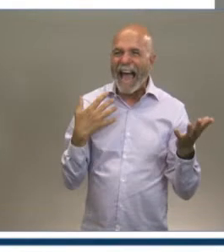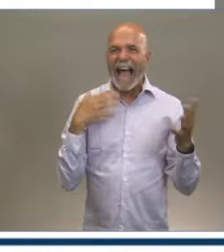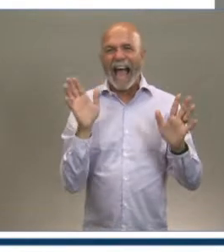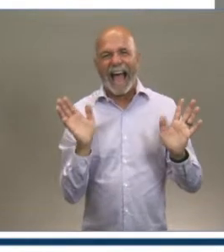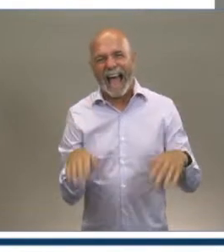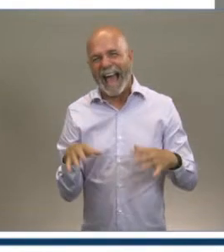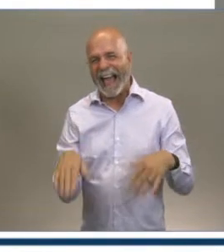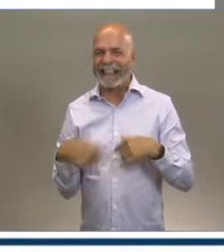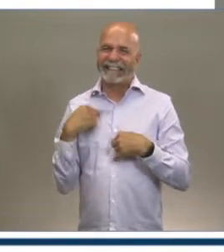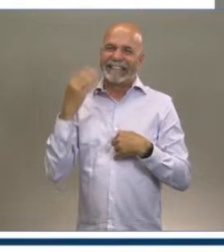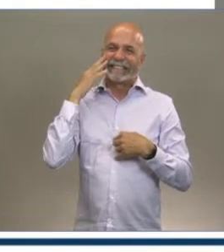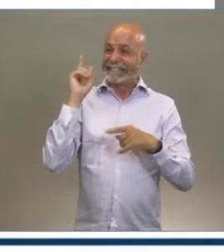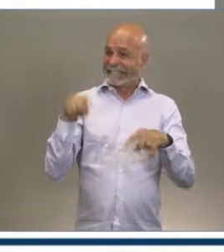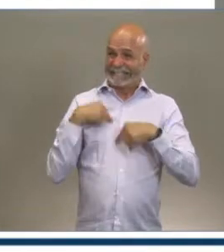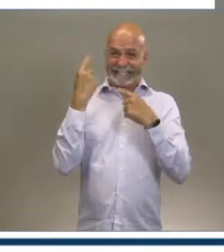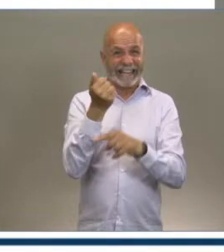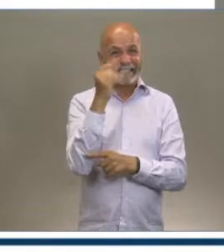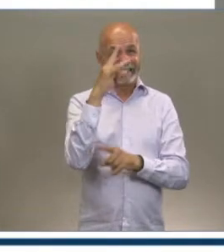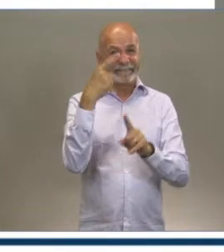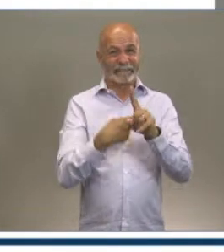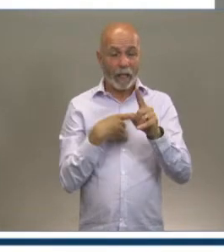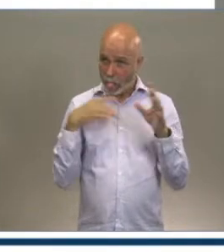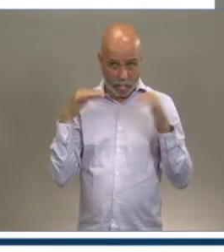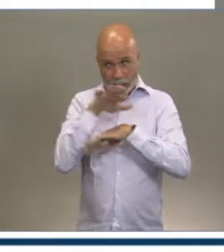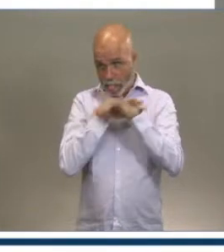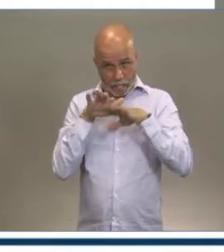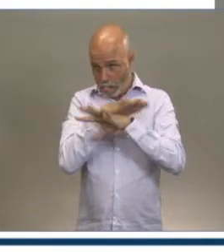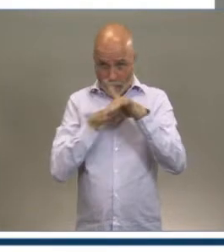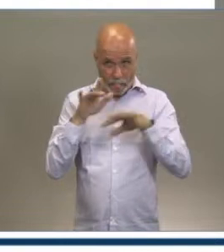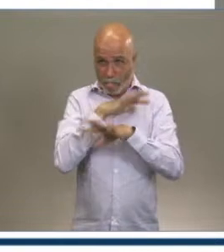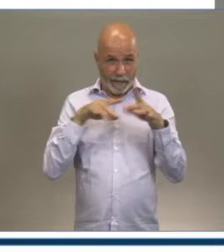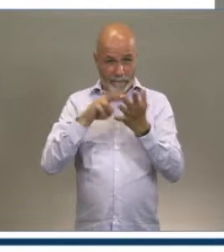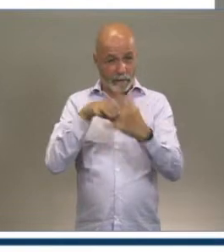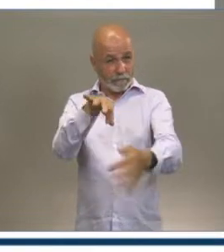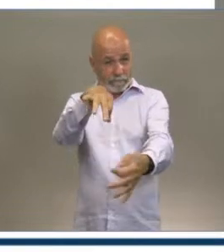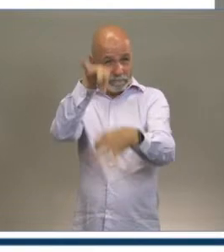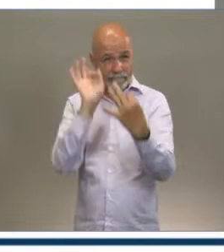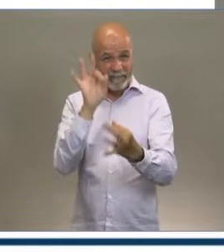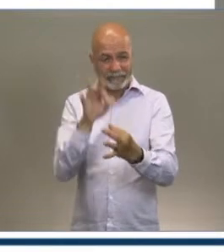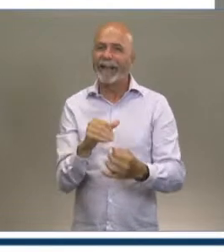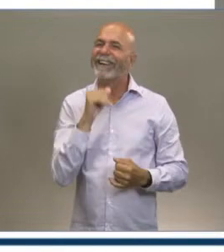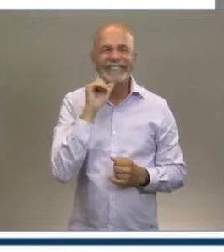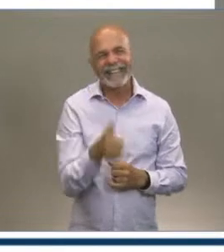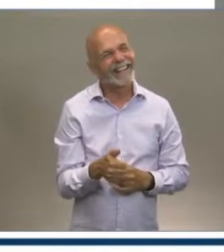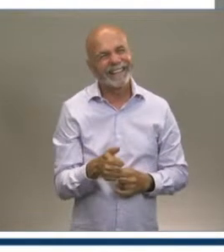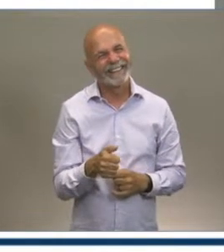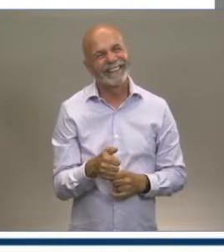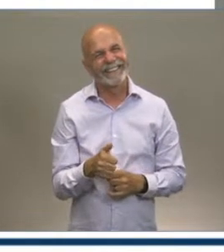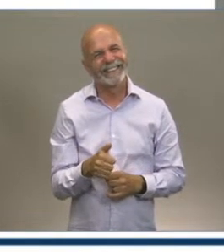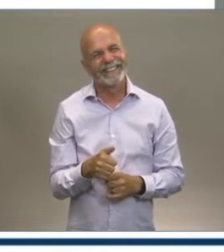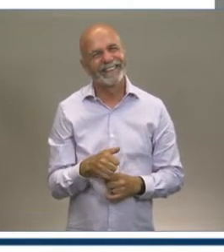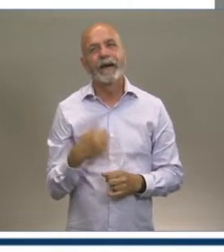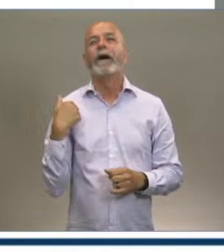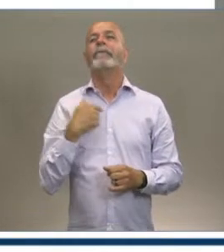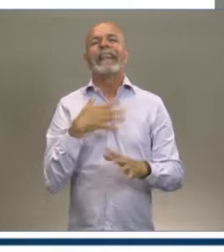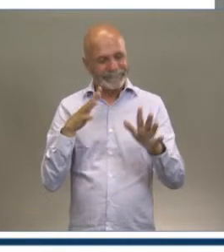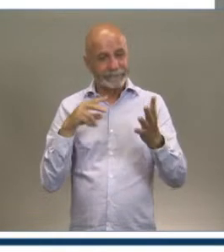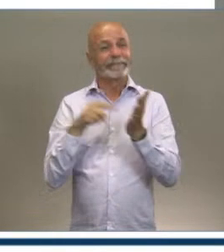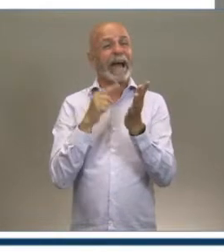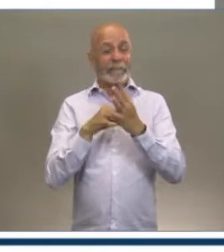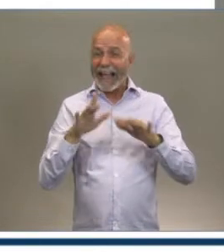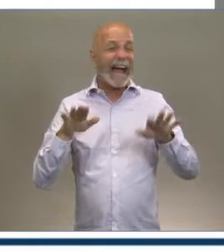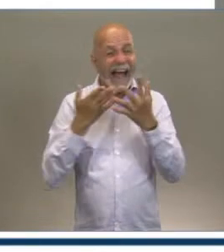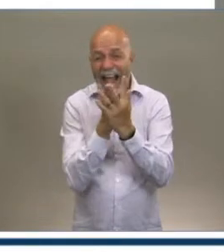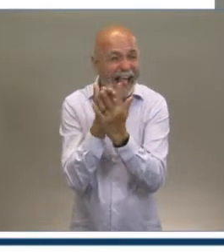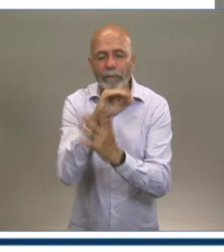right. But we will do a proper debrief and lessons learned over time when we're in the right space